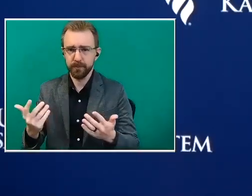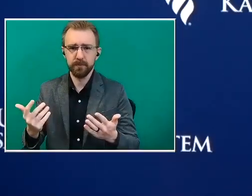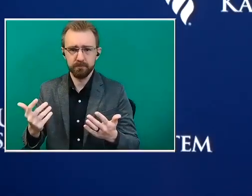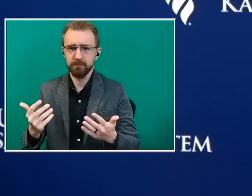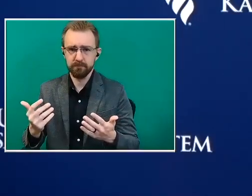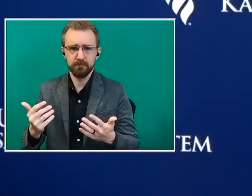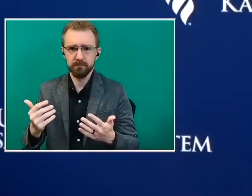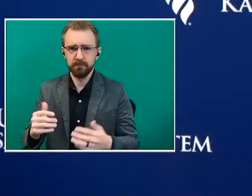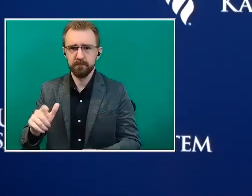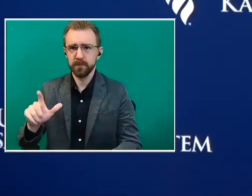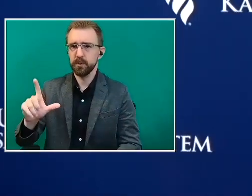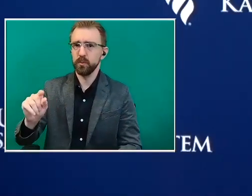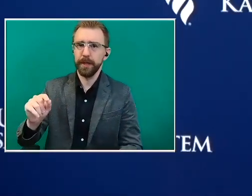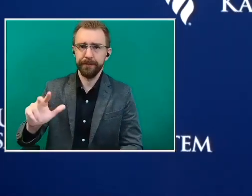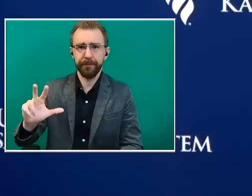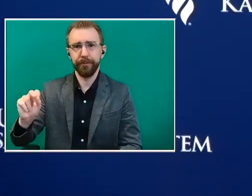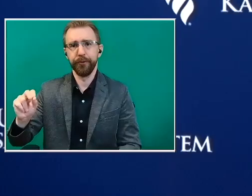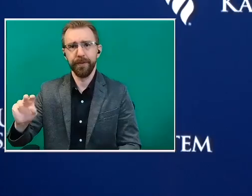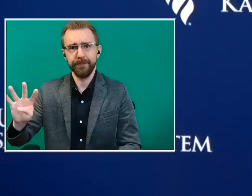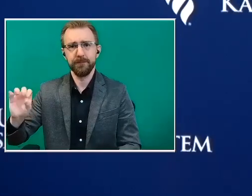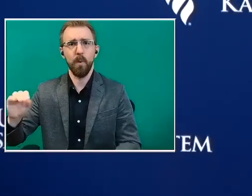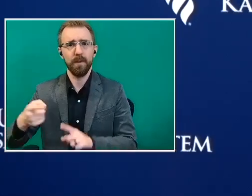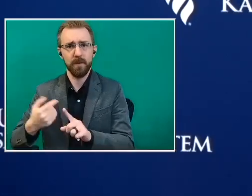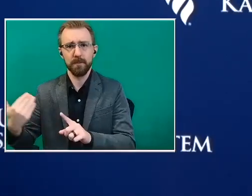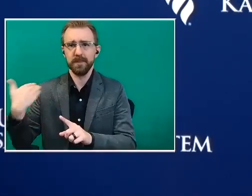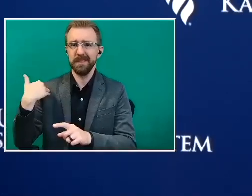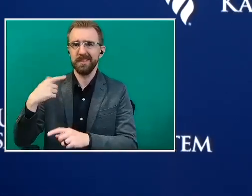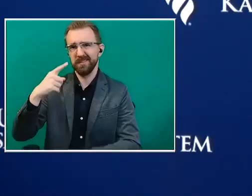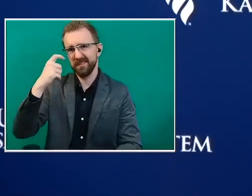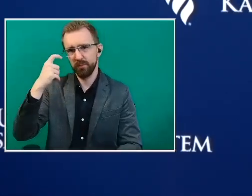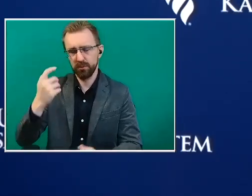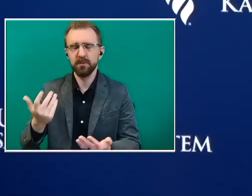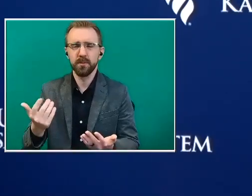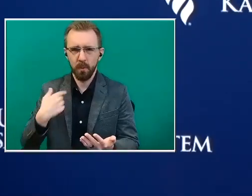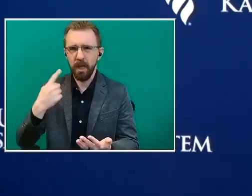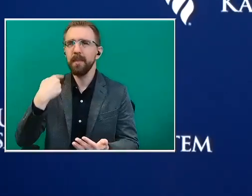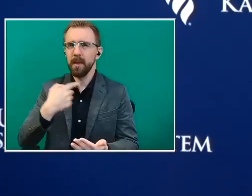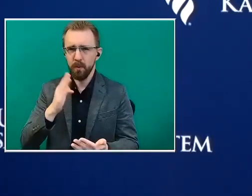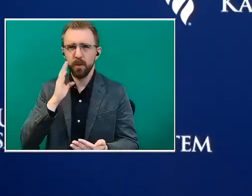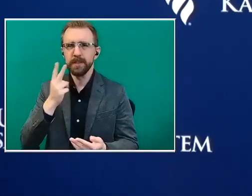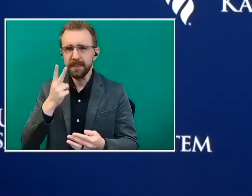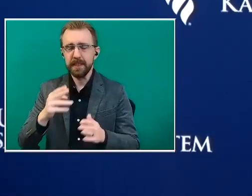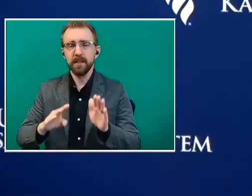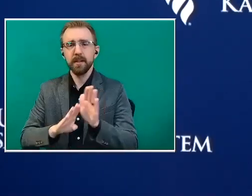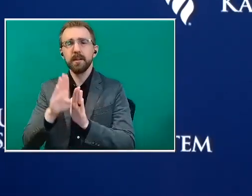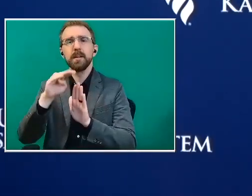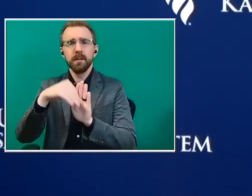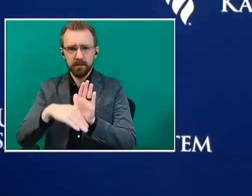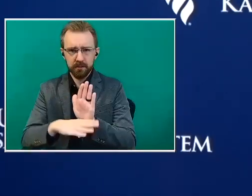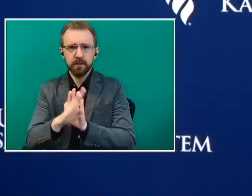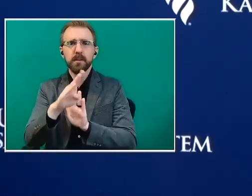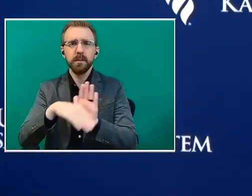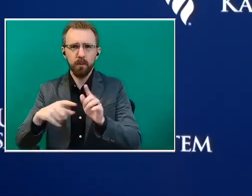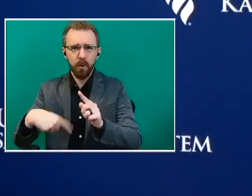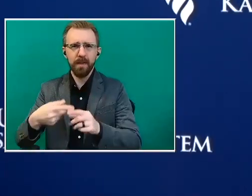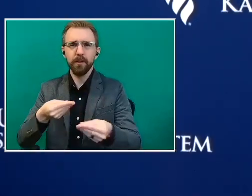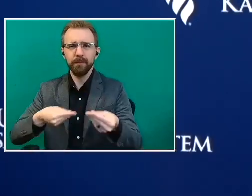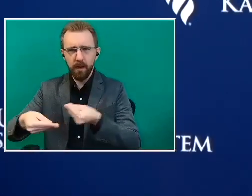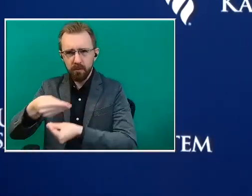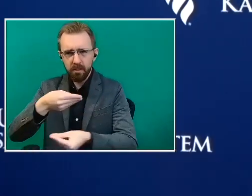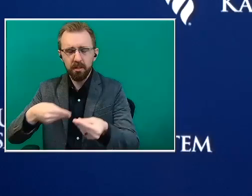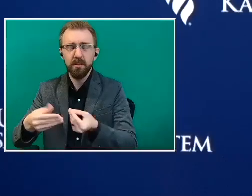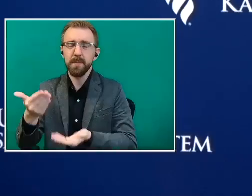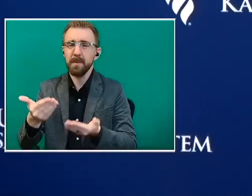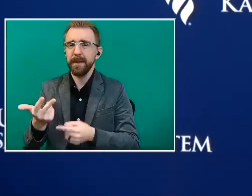20 and 30 and 40 from earlier in the summer. So I think we are going to see those peaks and valleys of viral circulation throughout the year, maybe 3 to 4 times a